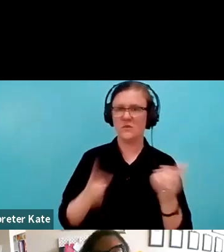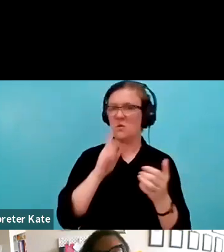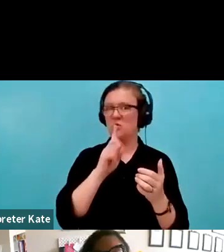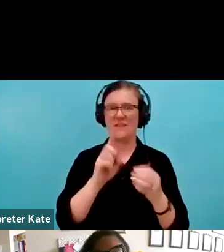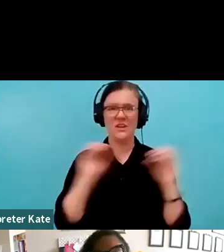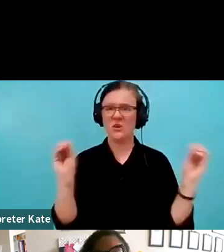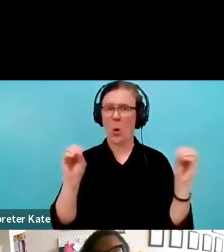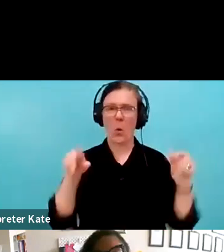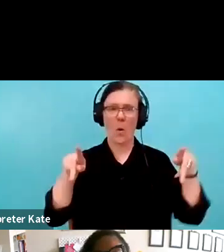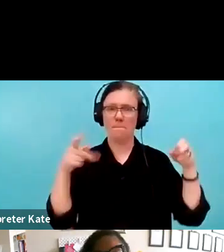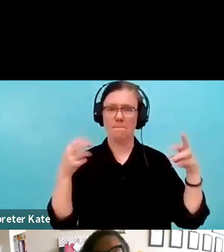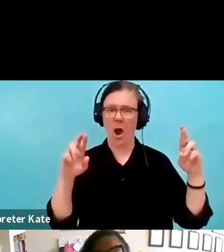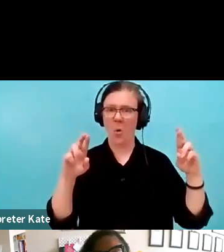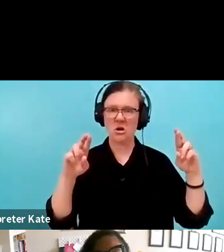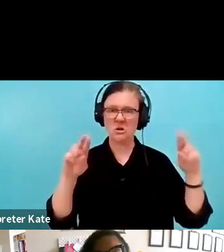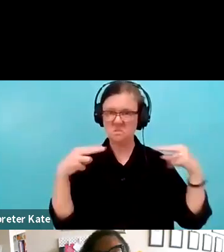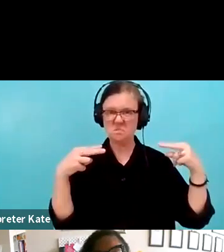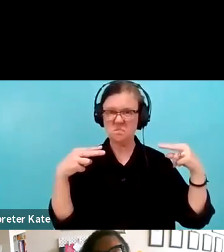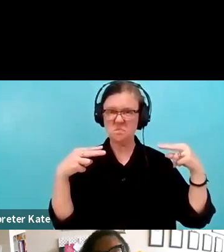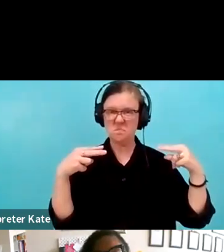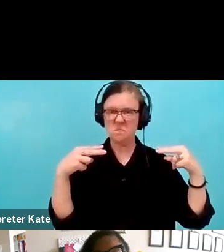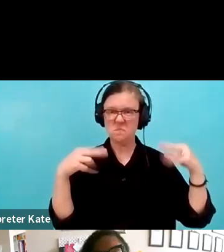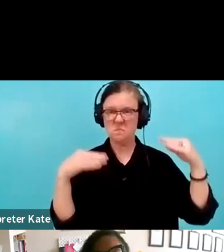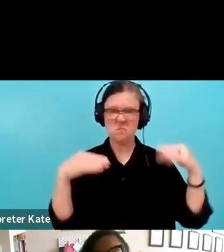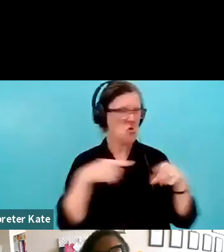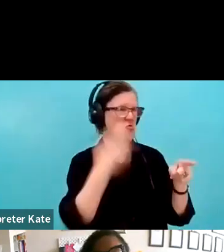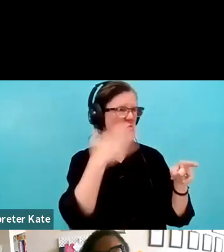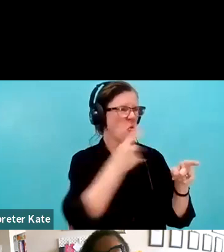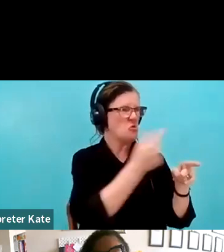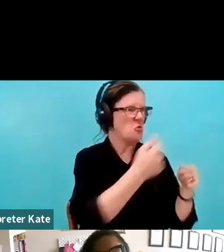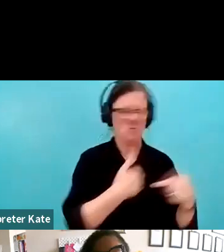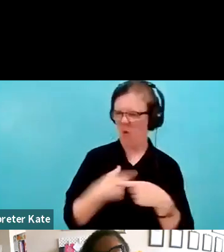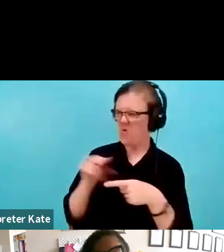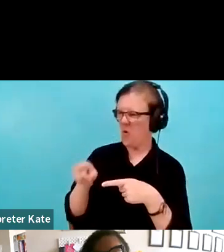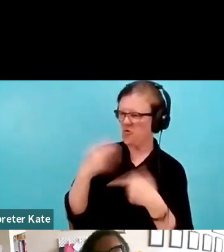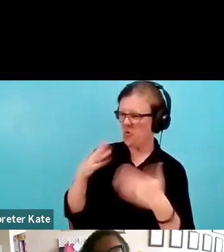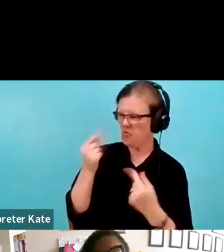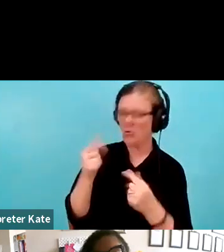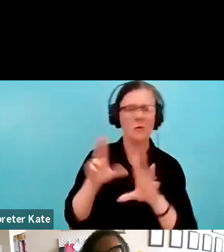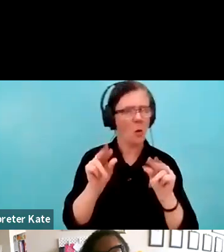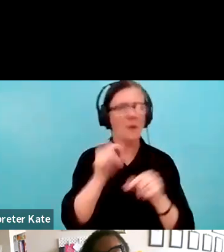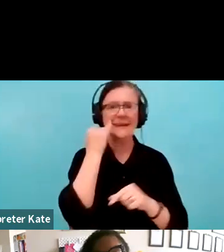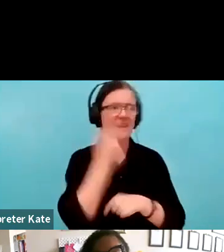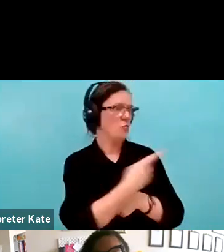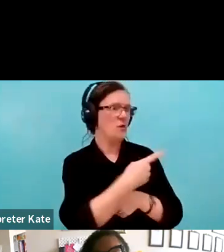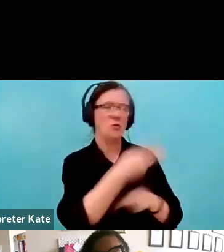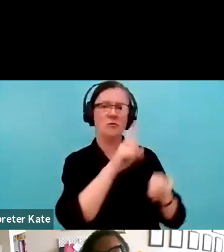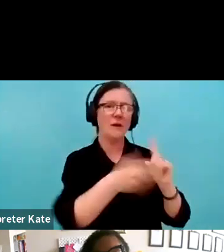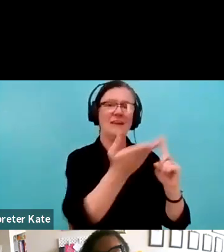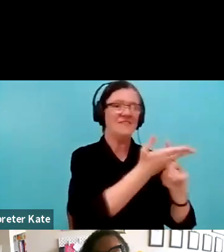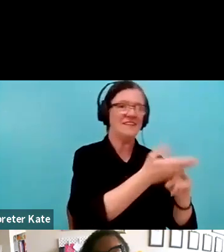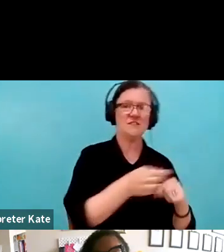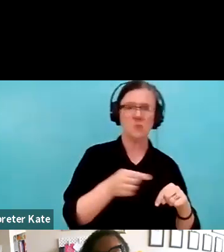was never a time where we kind of went, well, you don't know what you're doing. It's like if we couldn't convince each other